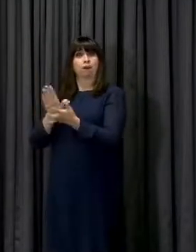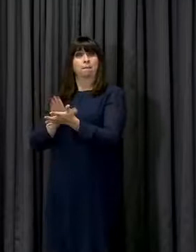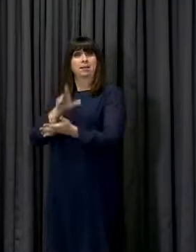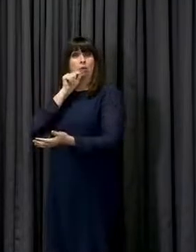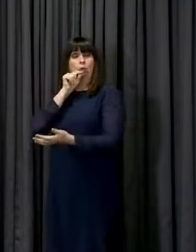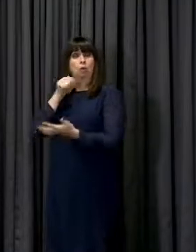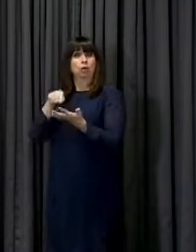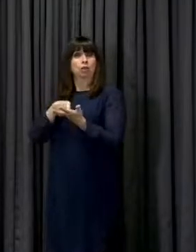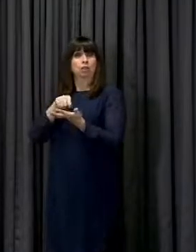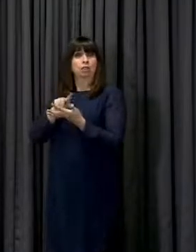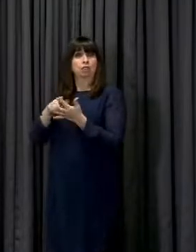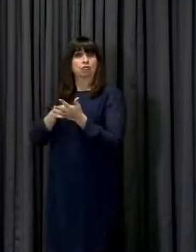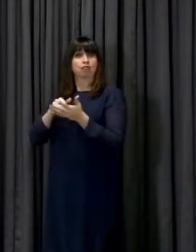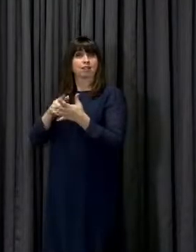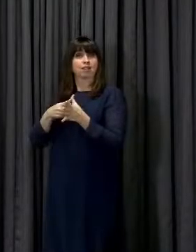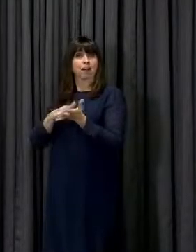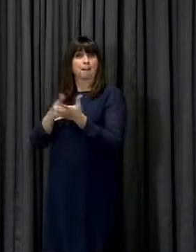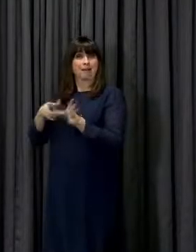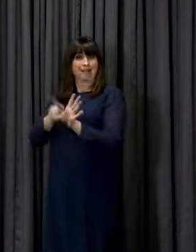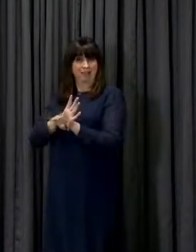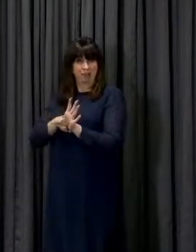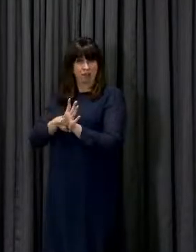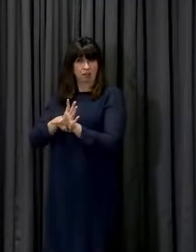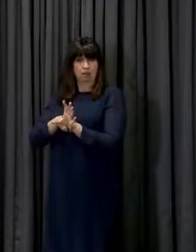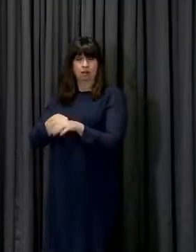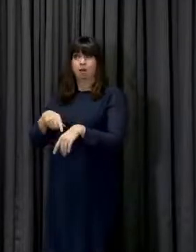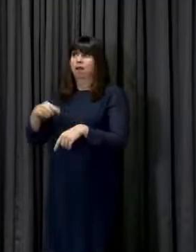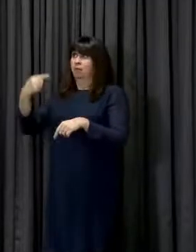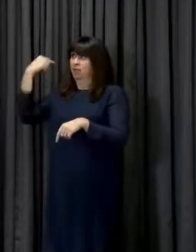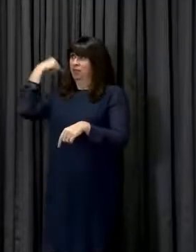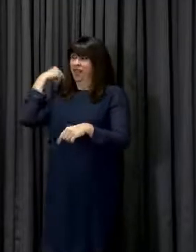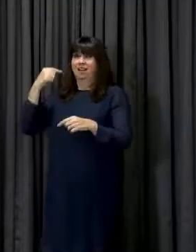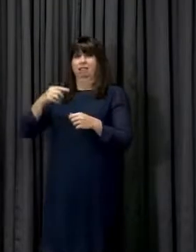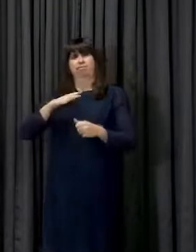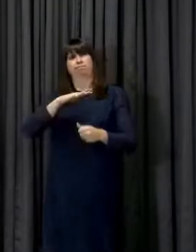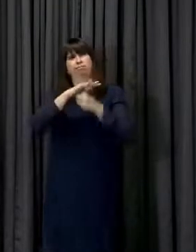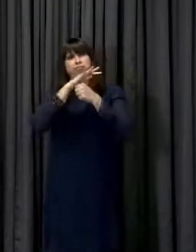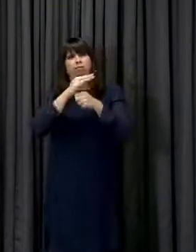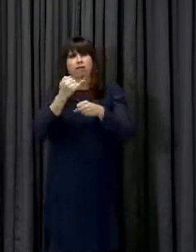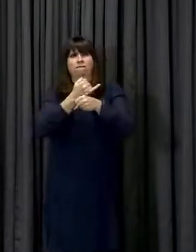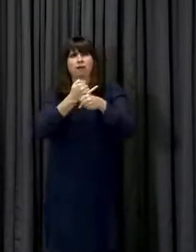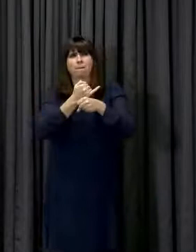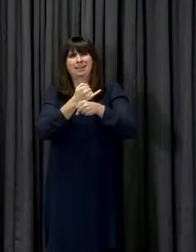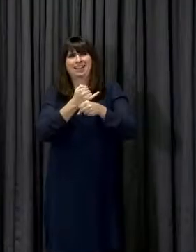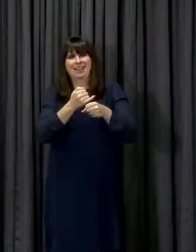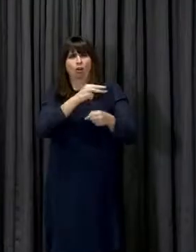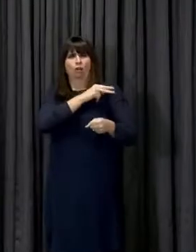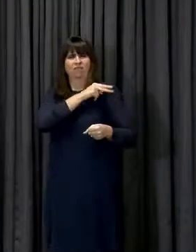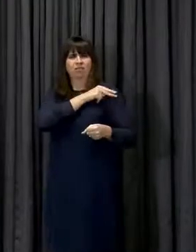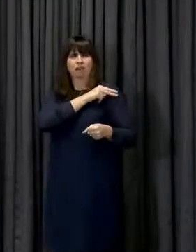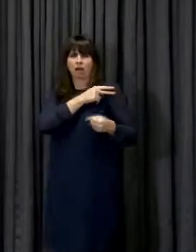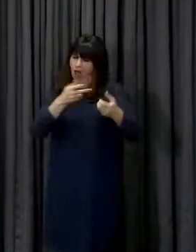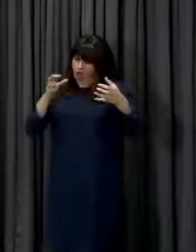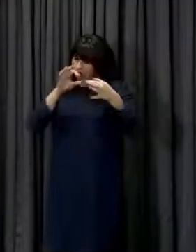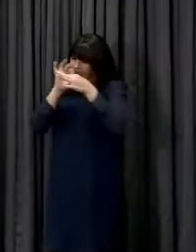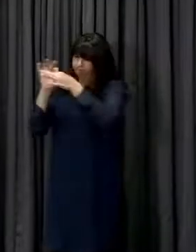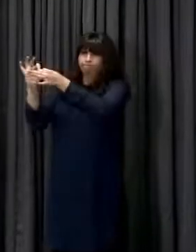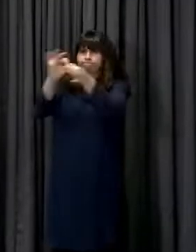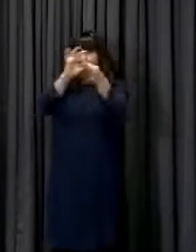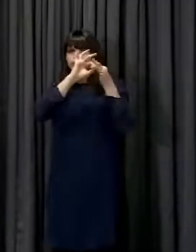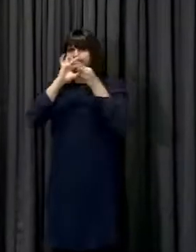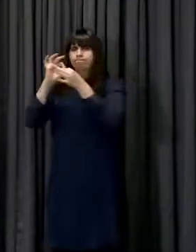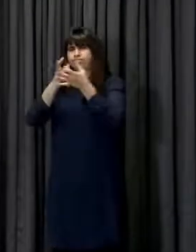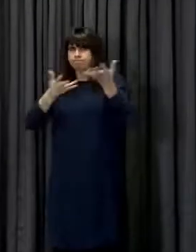On a four nations basis, we've looked at different medicines. Our chief pharmaceutical officers have worked with each other and with providers